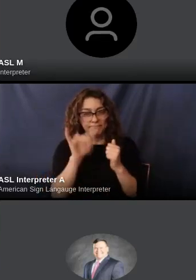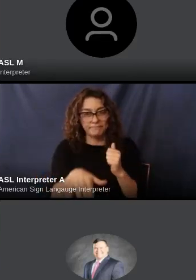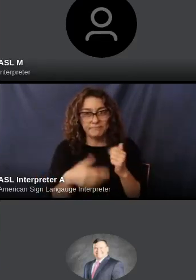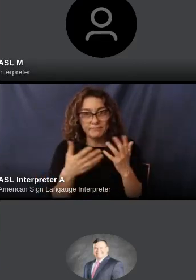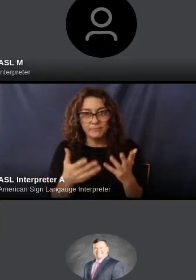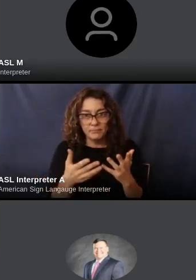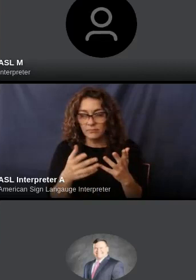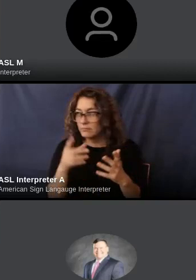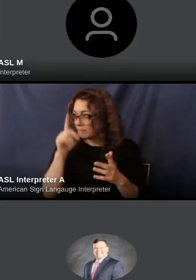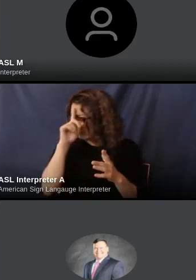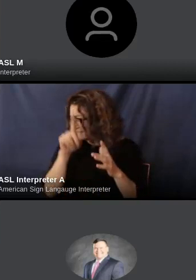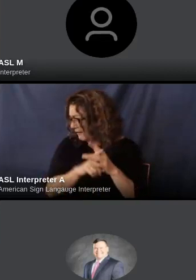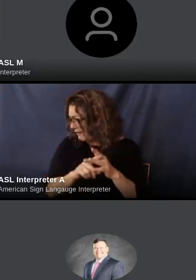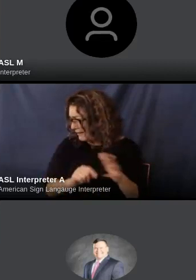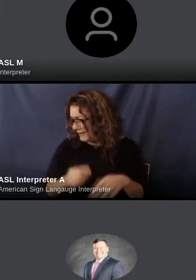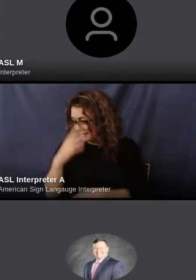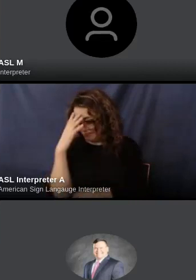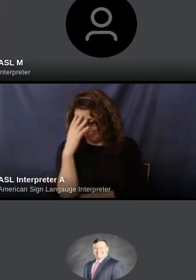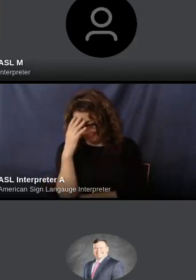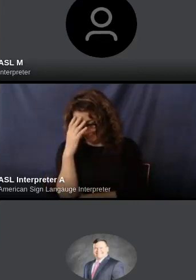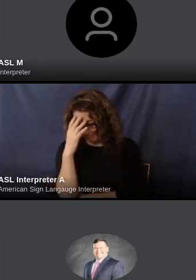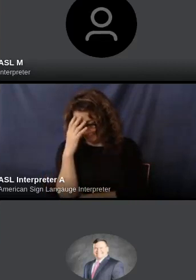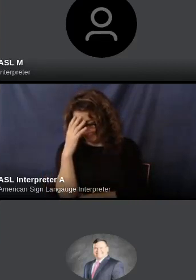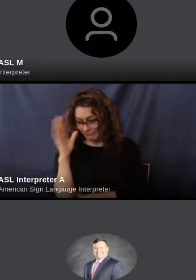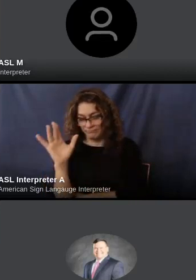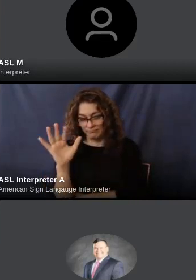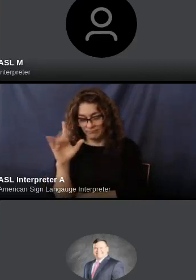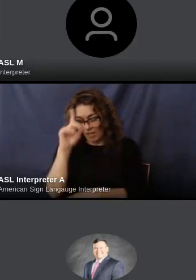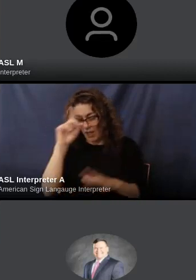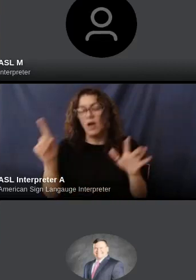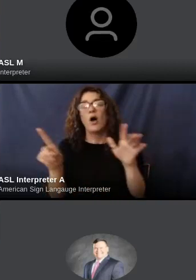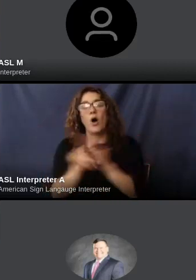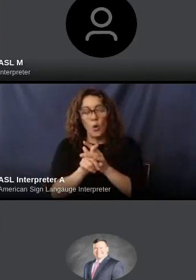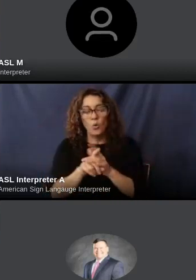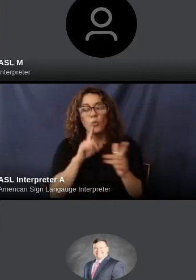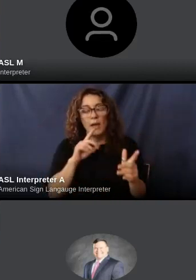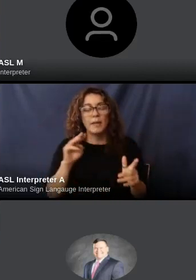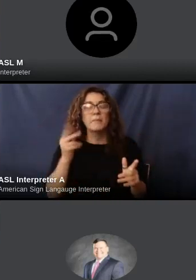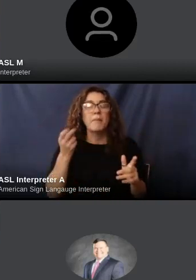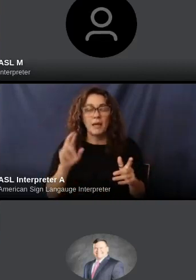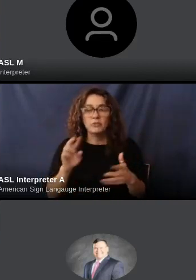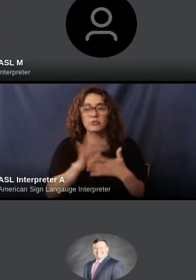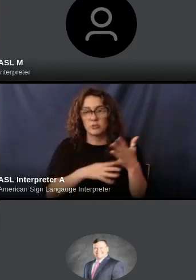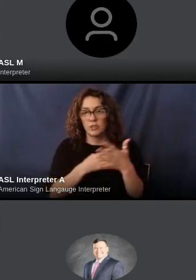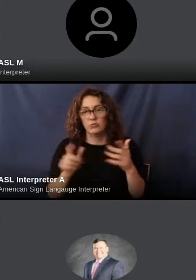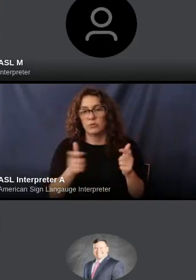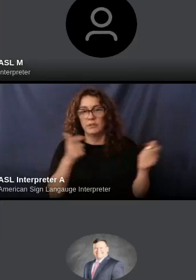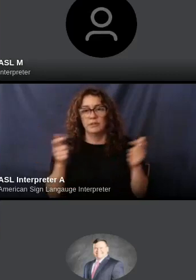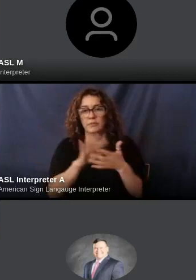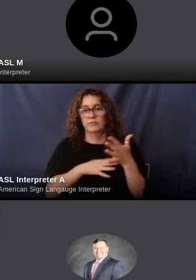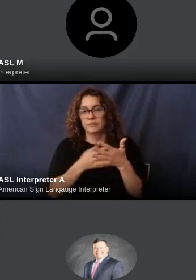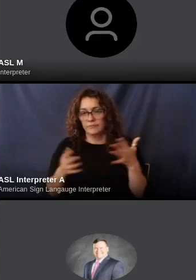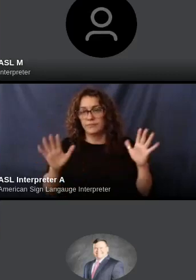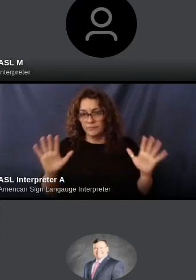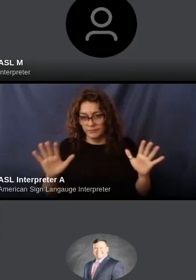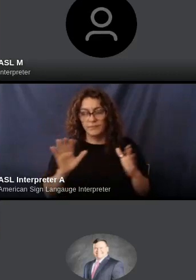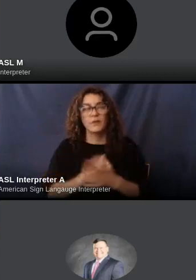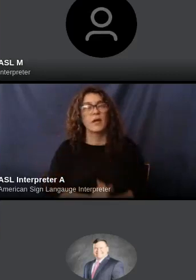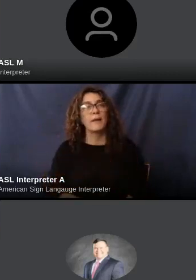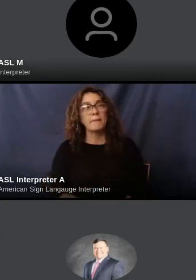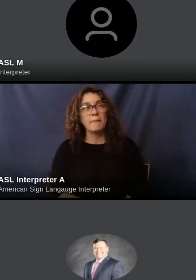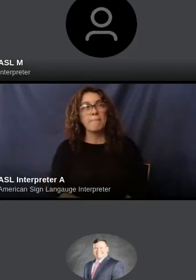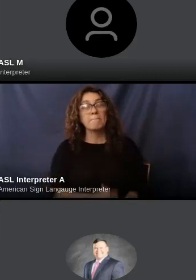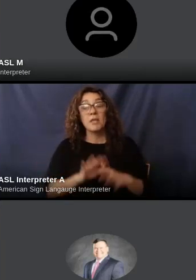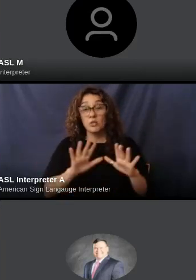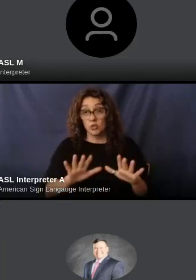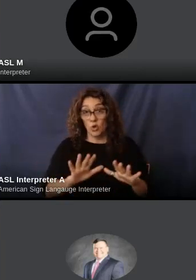I lost my train of thought. But yes, so in terms of master scheduling, that's where I was going. With summer programming, what we